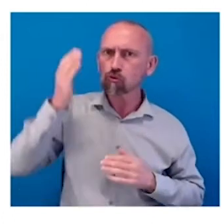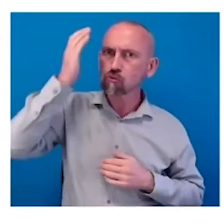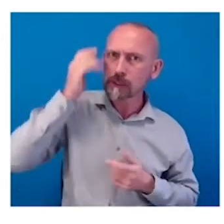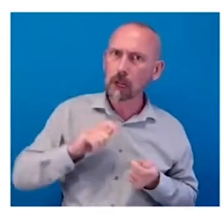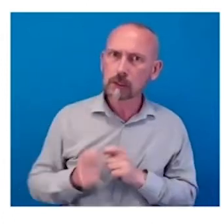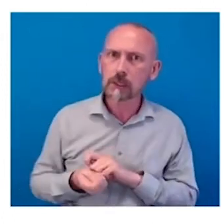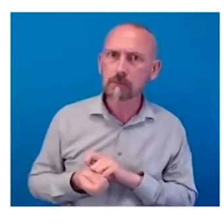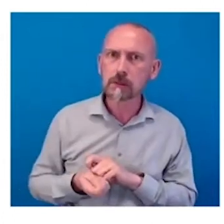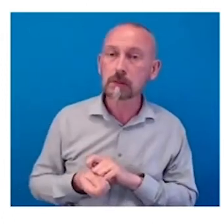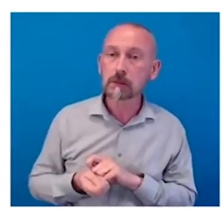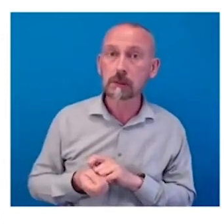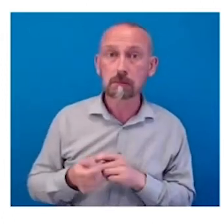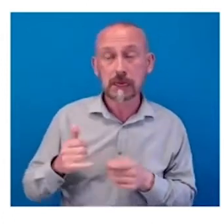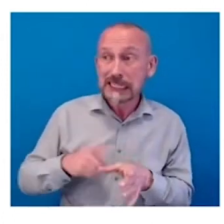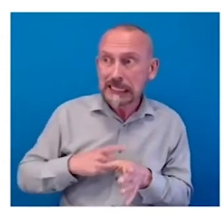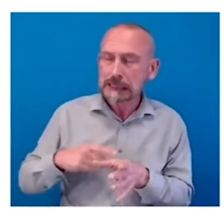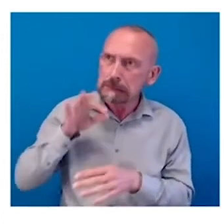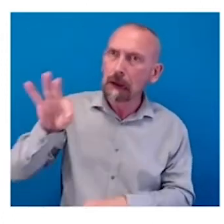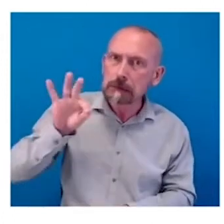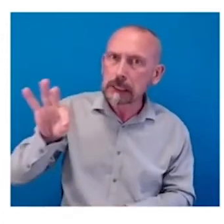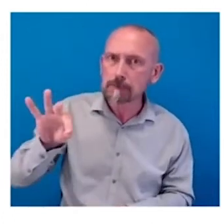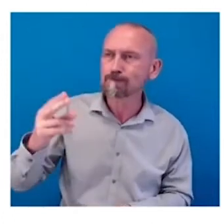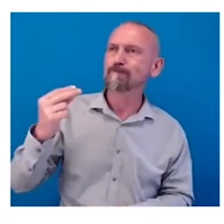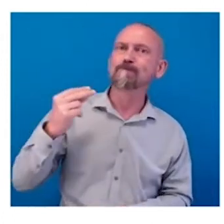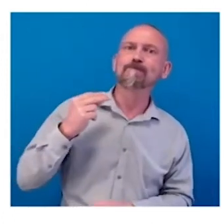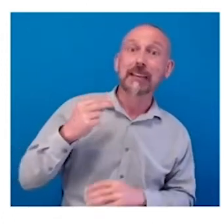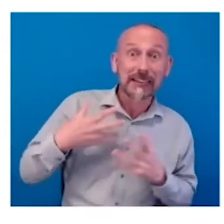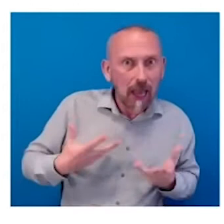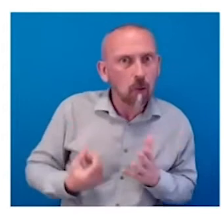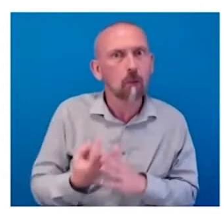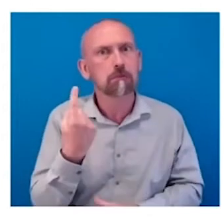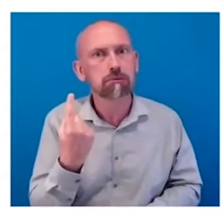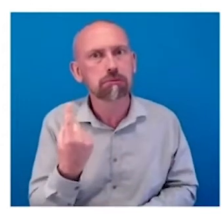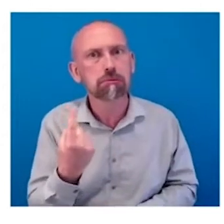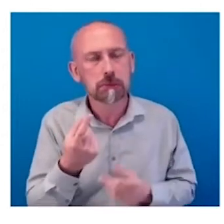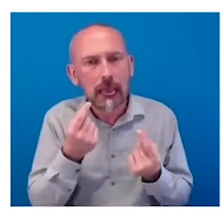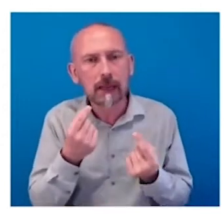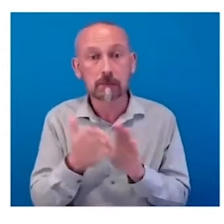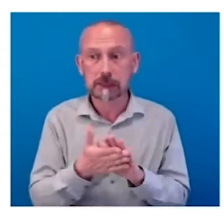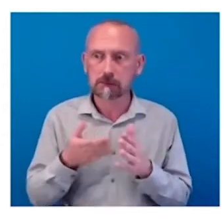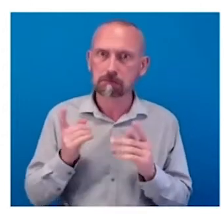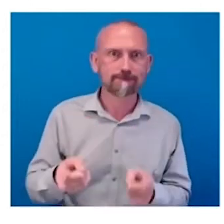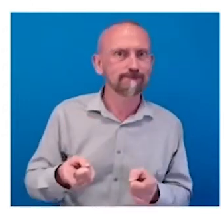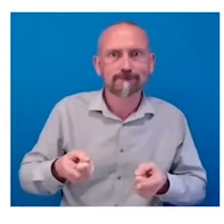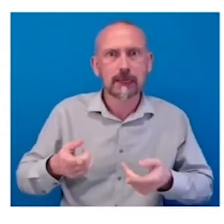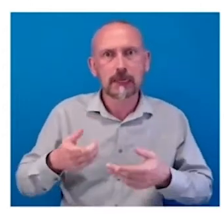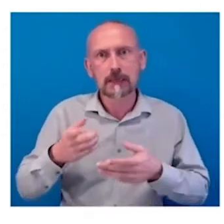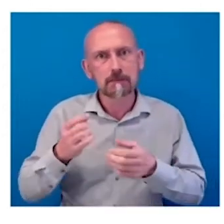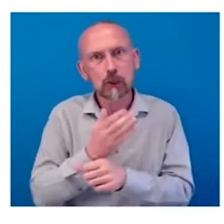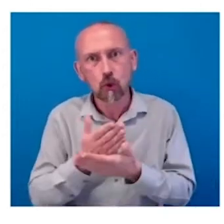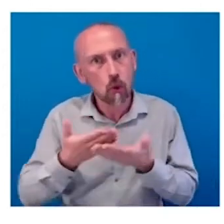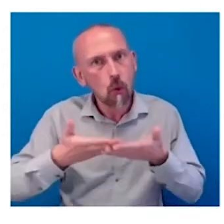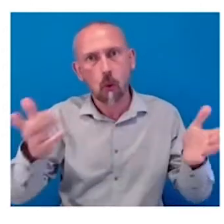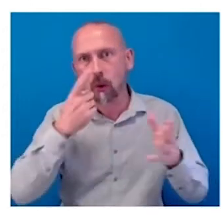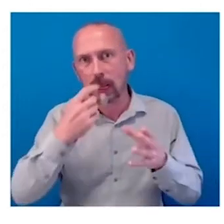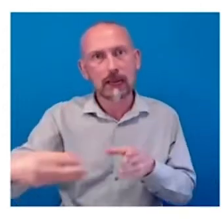as an opportunity to kind of build in this as a standard inclusive practice. However, when